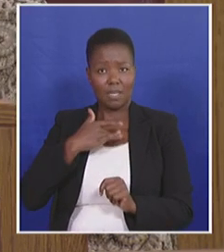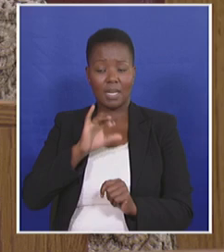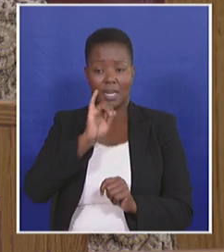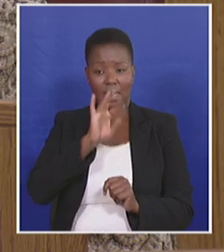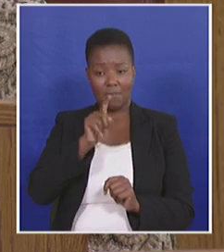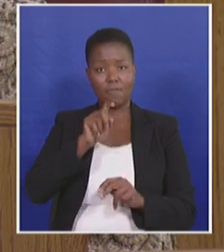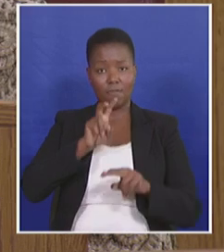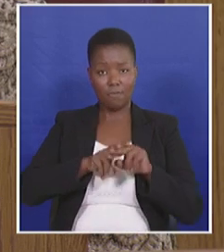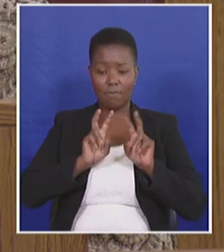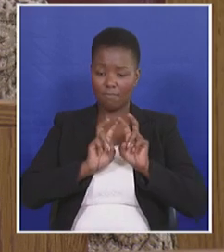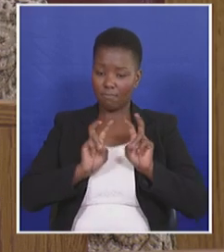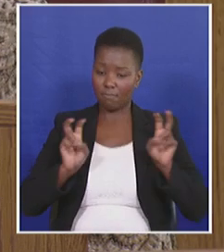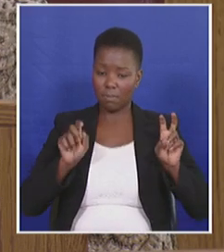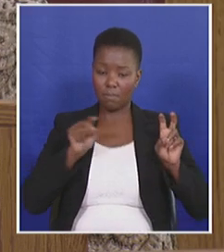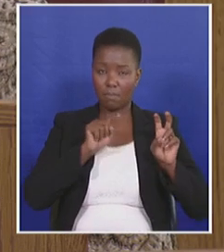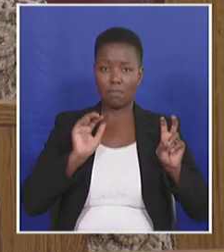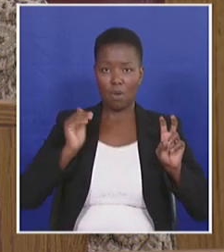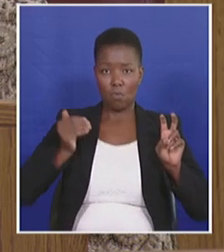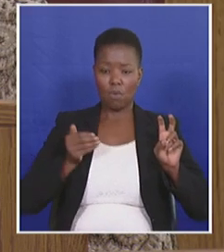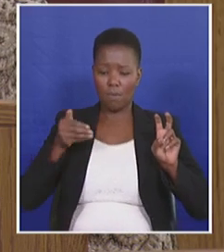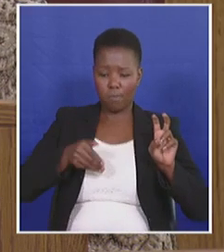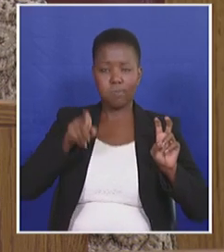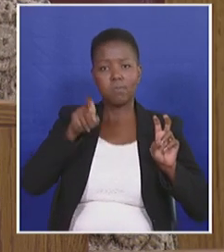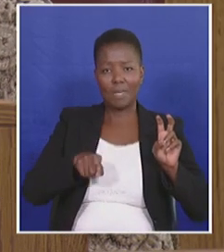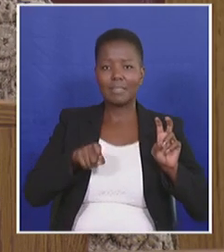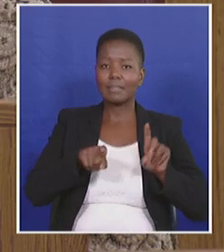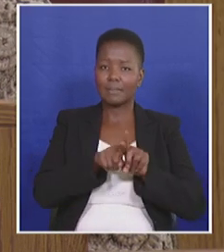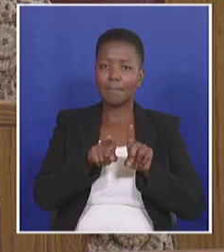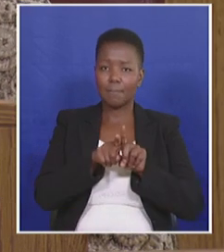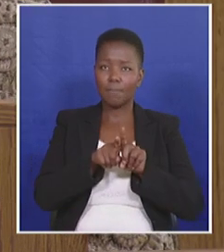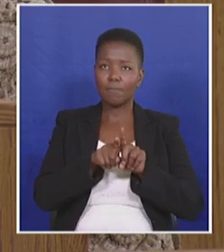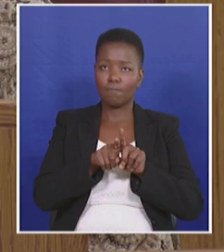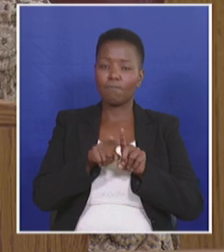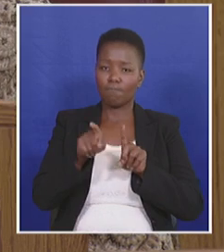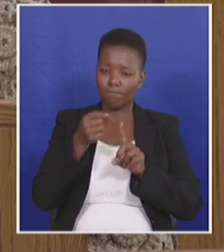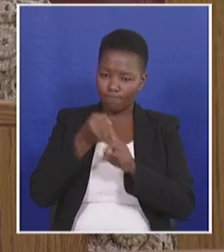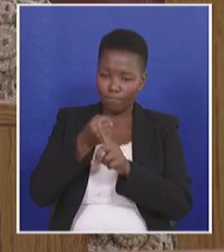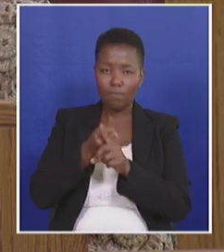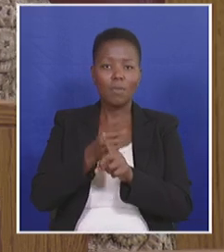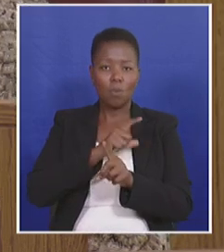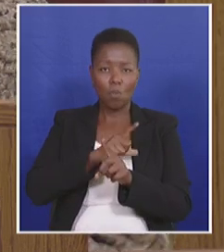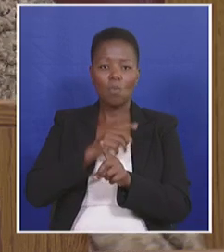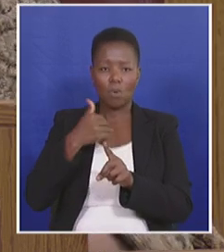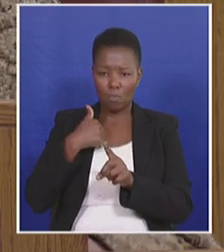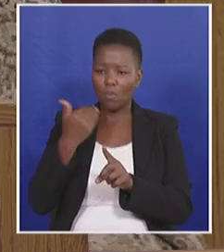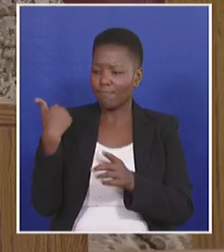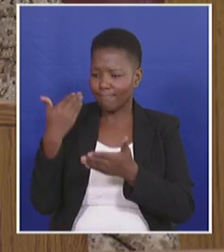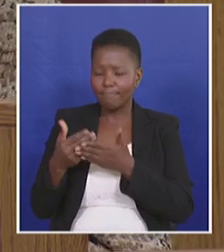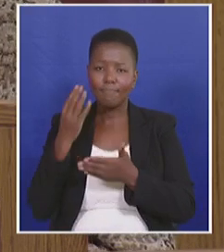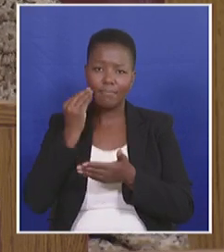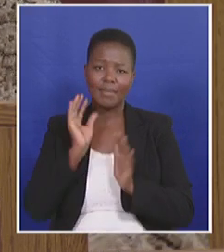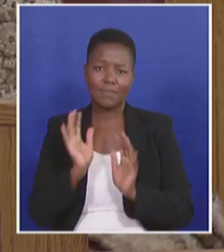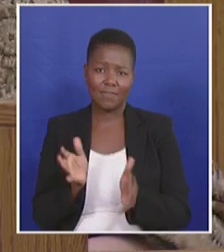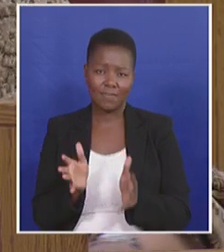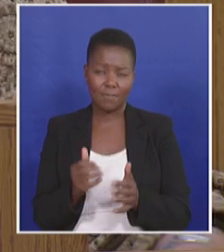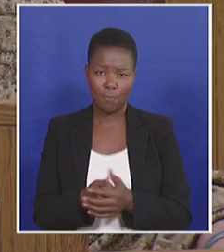actually do invite women of the country to be represented as a voice, because we've got views on this matter.